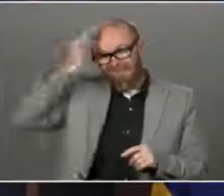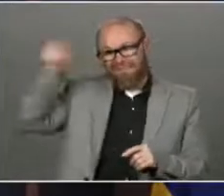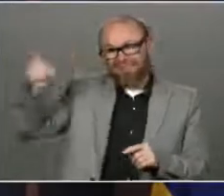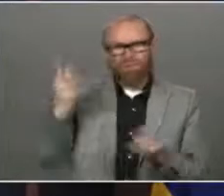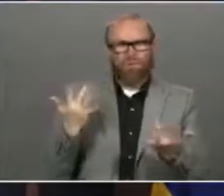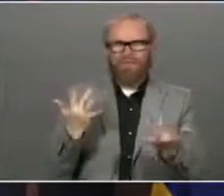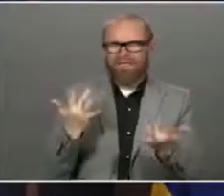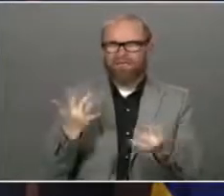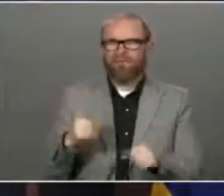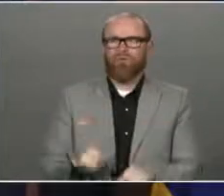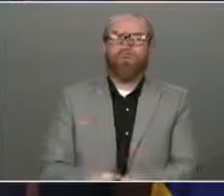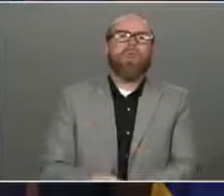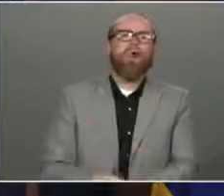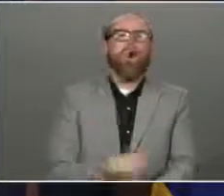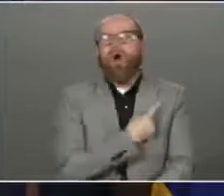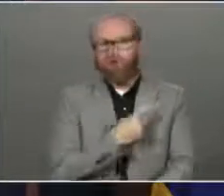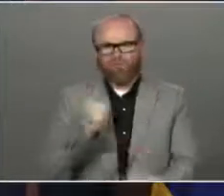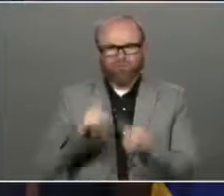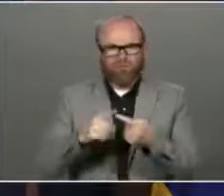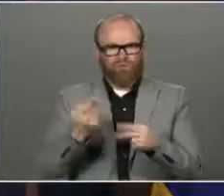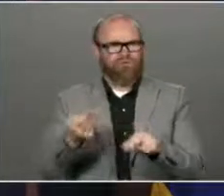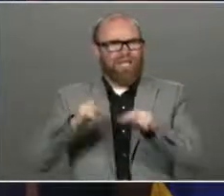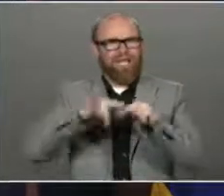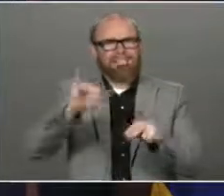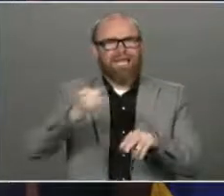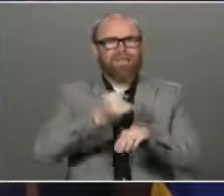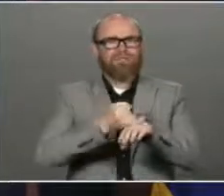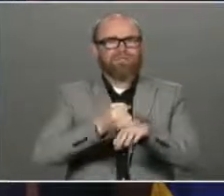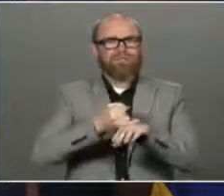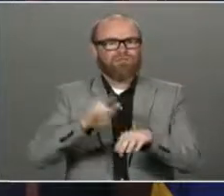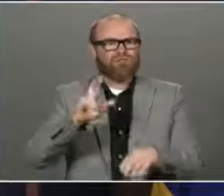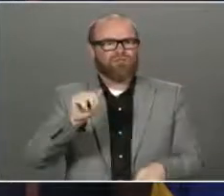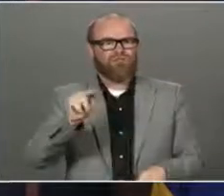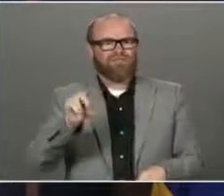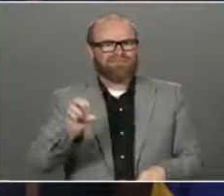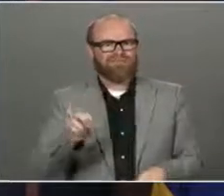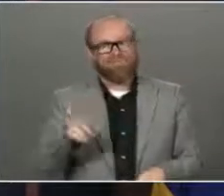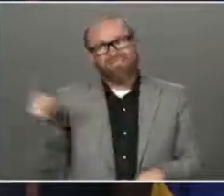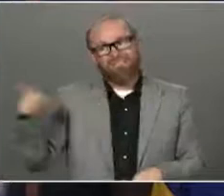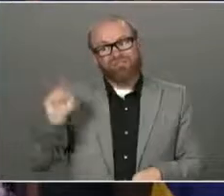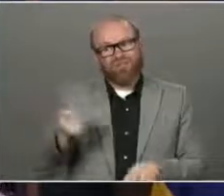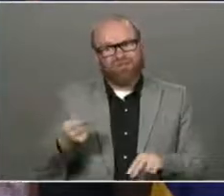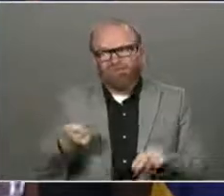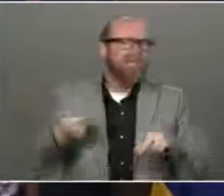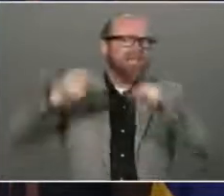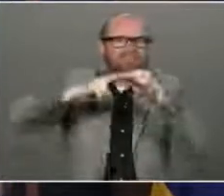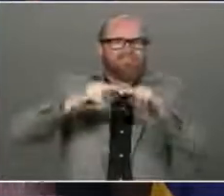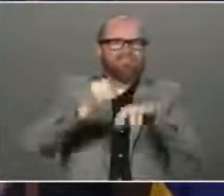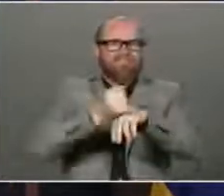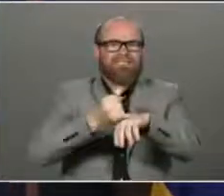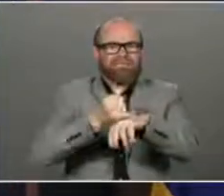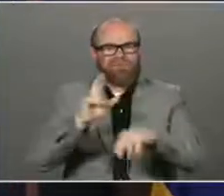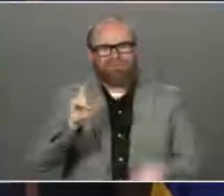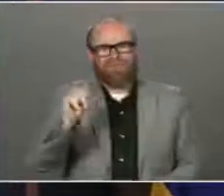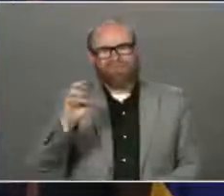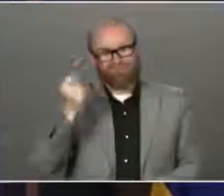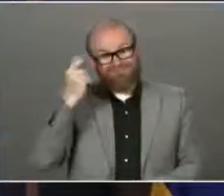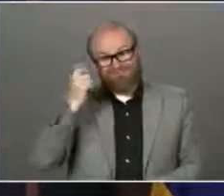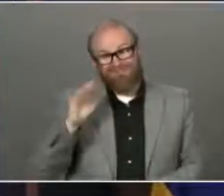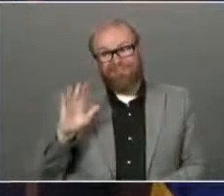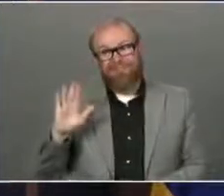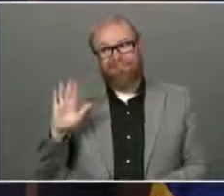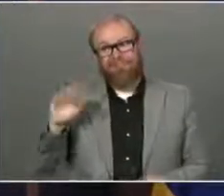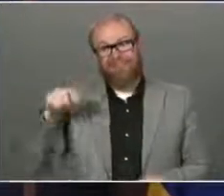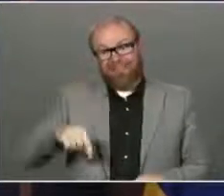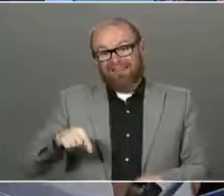to raise interest rates, which means they're going to have to be a little more aggressive right now. And let's be very clear, what they're trying to do here, this is